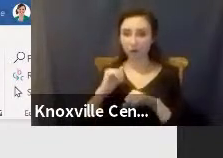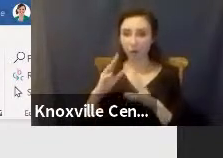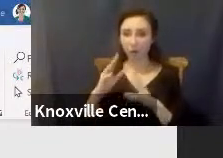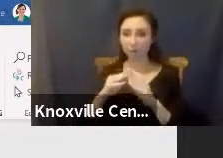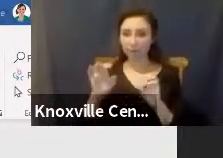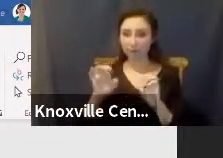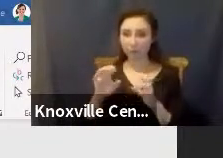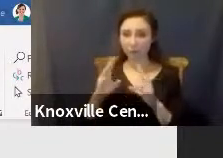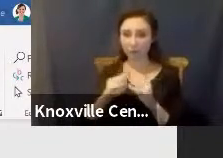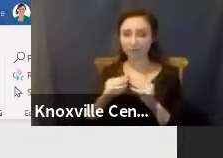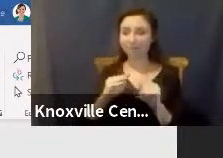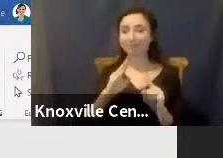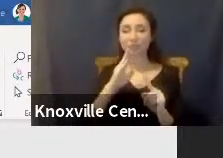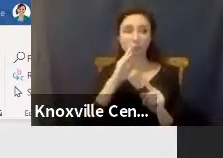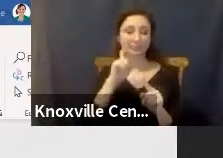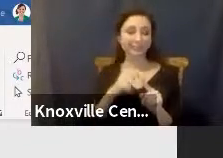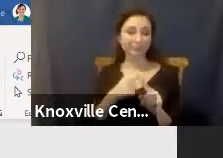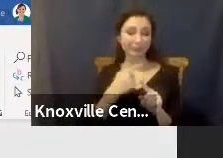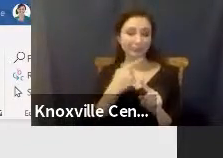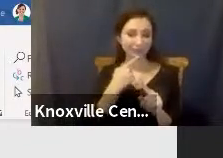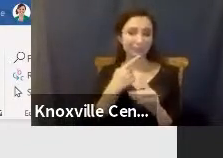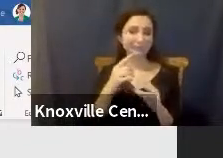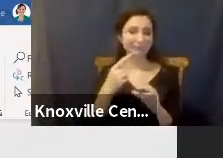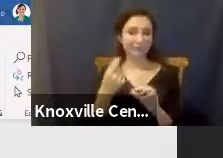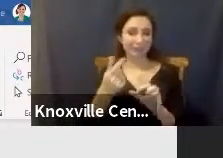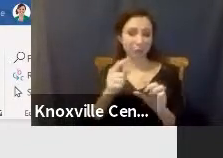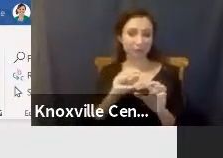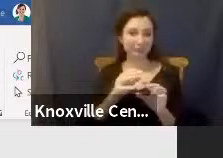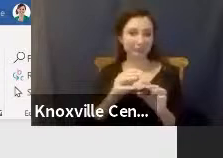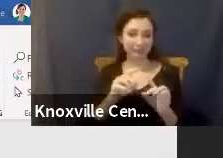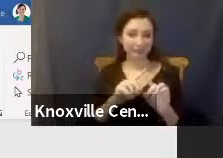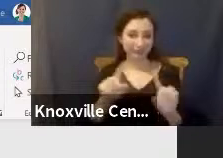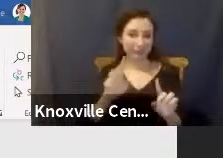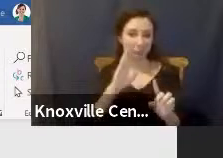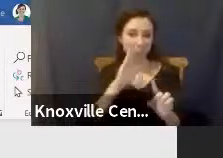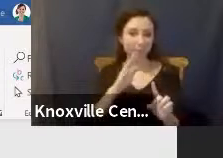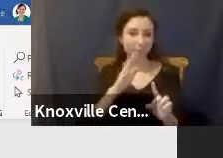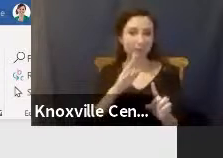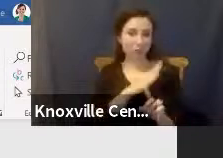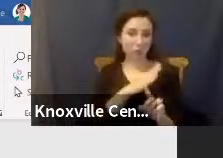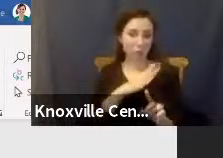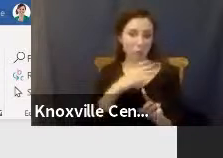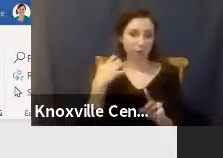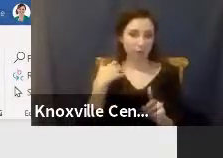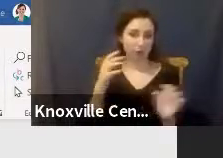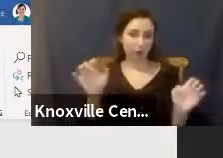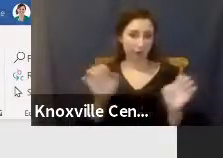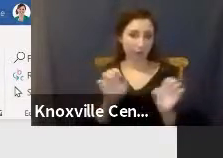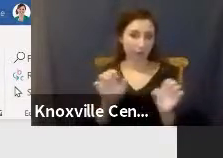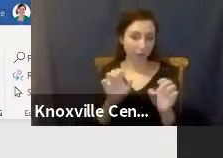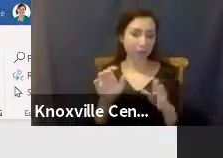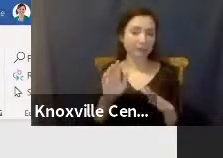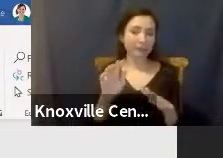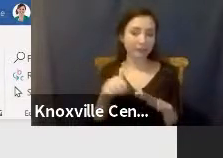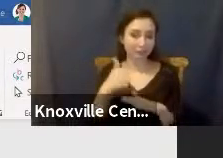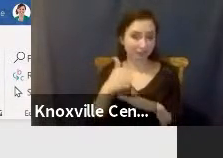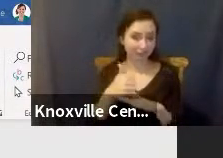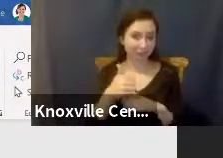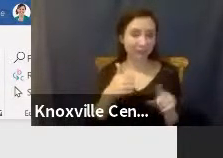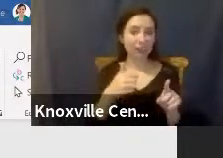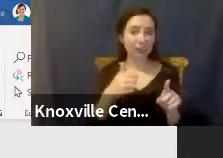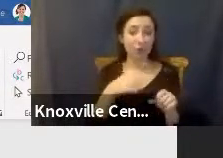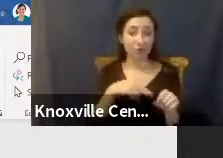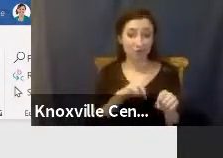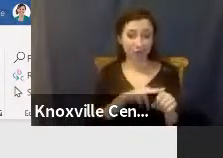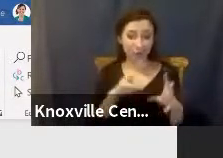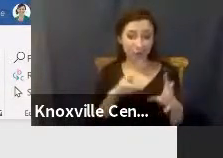You'll need to phrase that slightly differently. A called meeting would be what the board chair does on an emergency basis. A regular meeting, these are